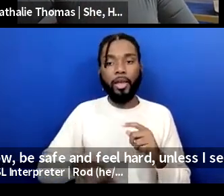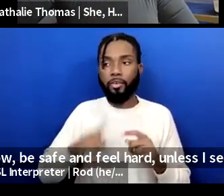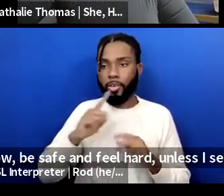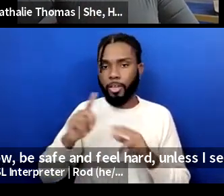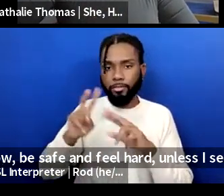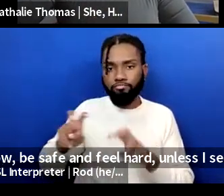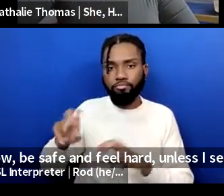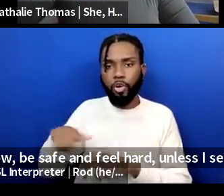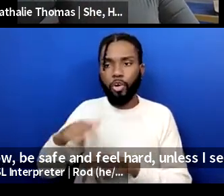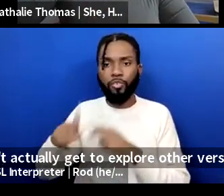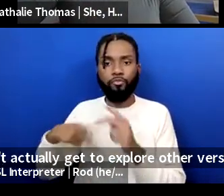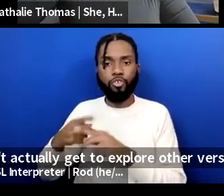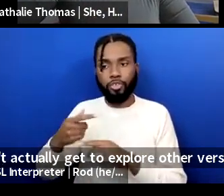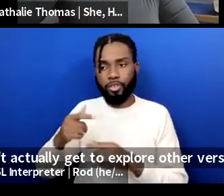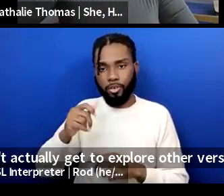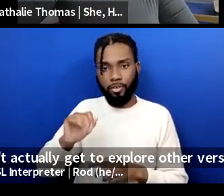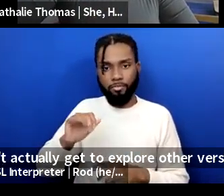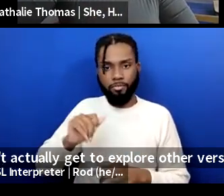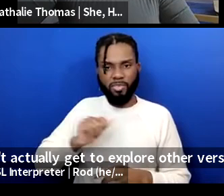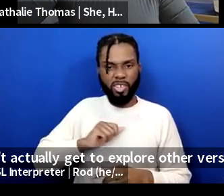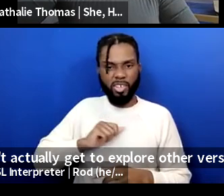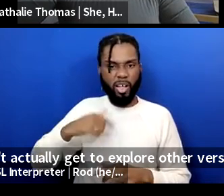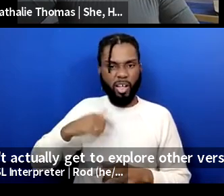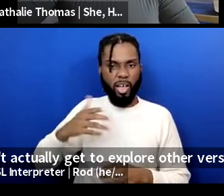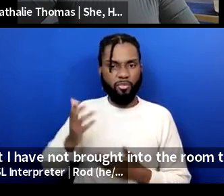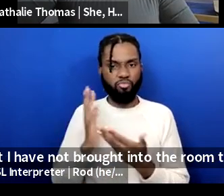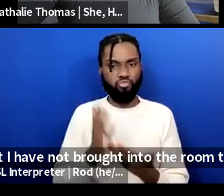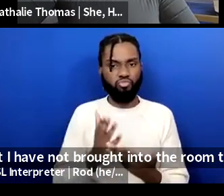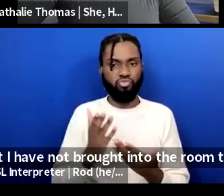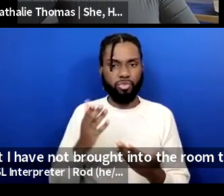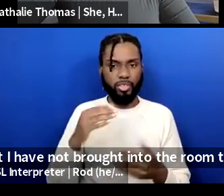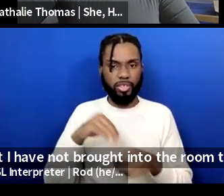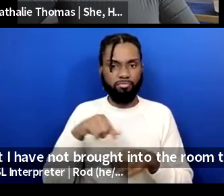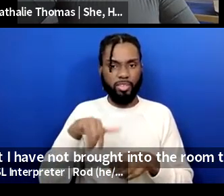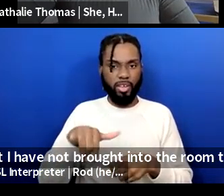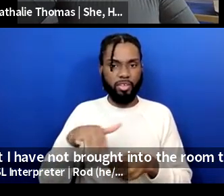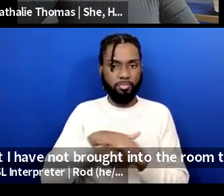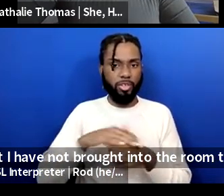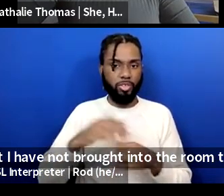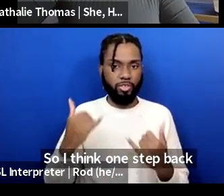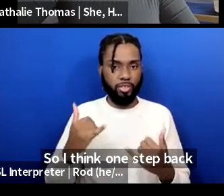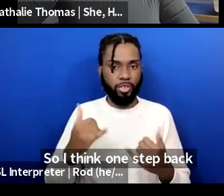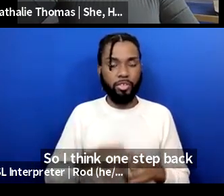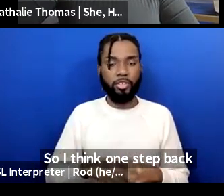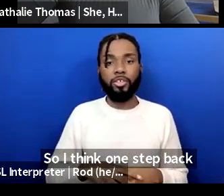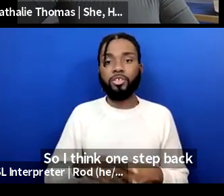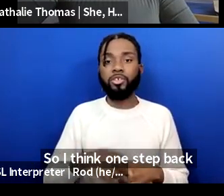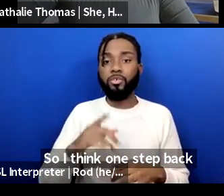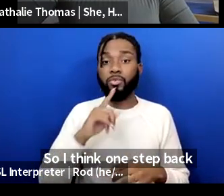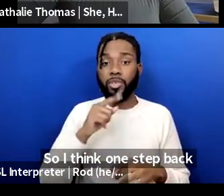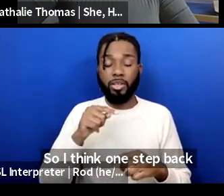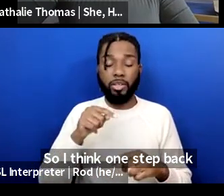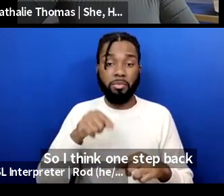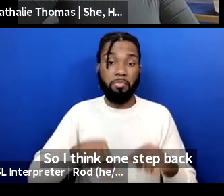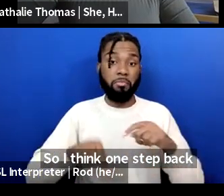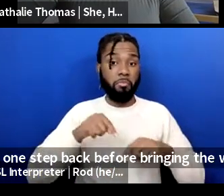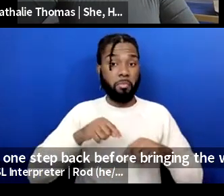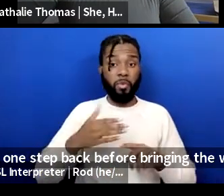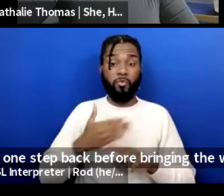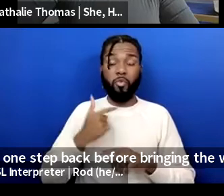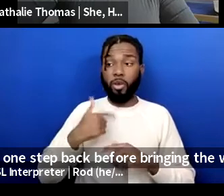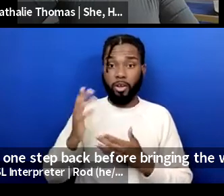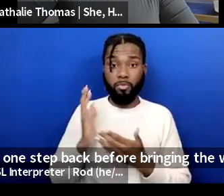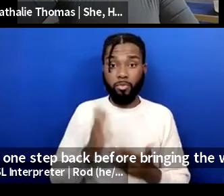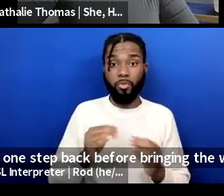that I have not brought into the room today. So I think one step back before bringing in the whole me is inviting more